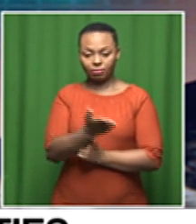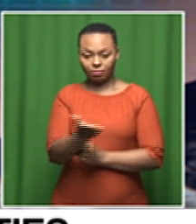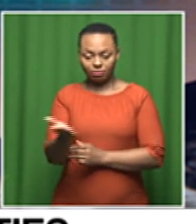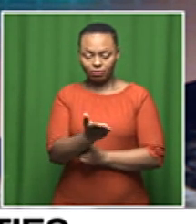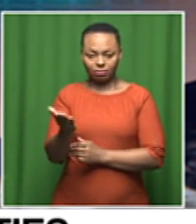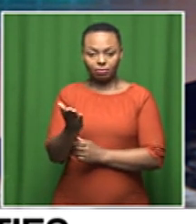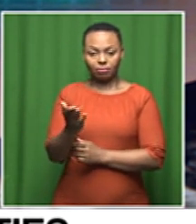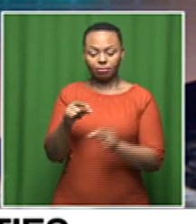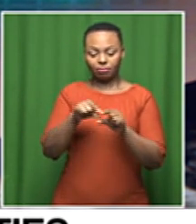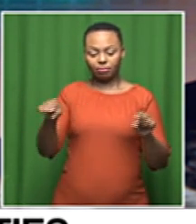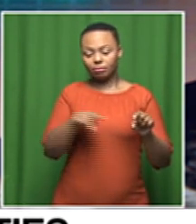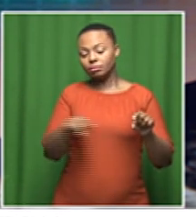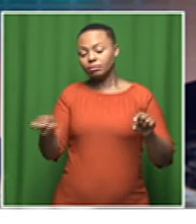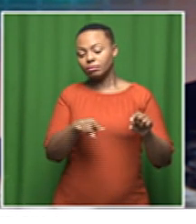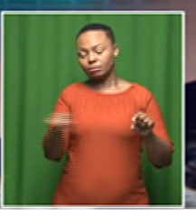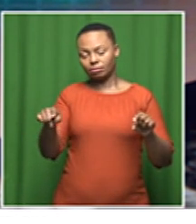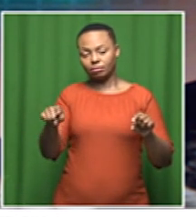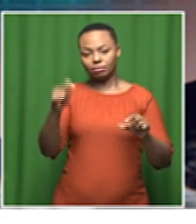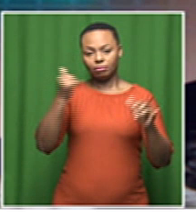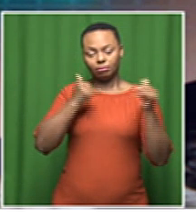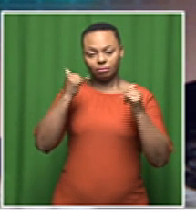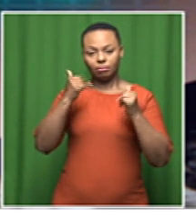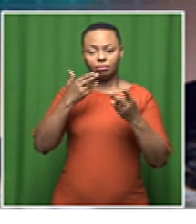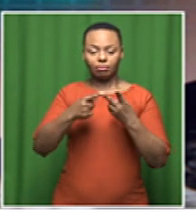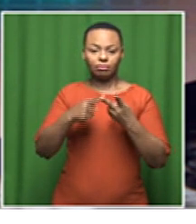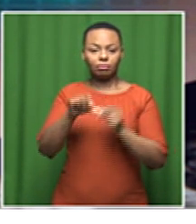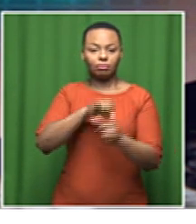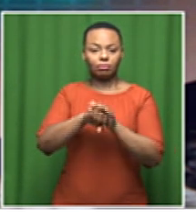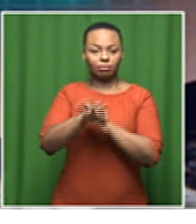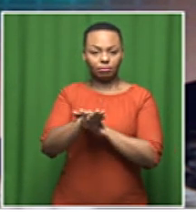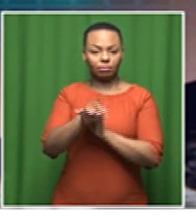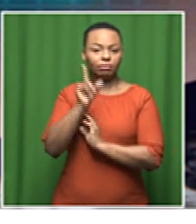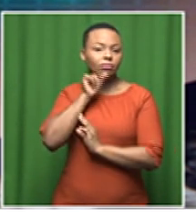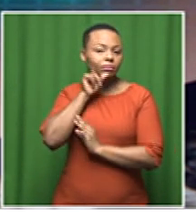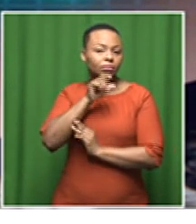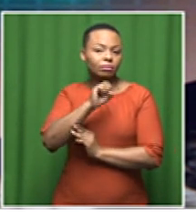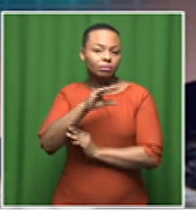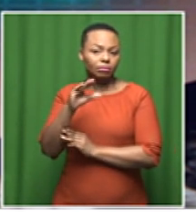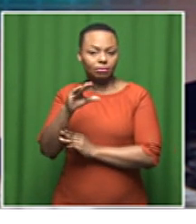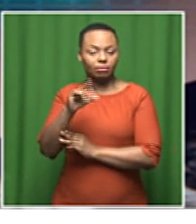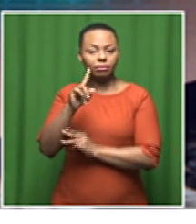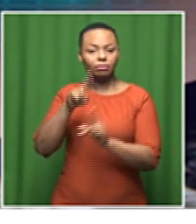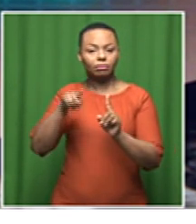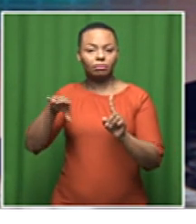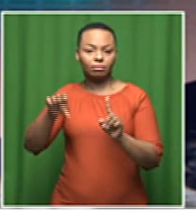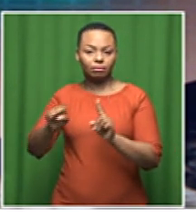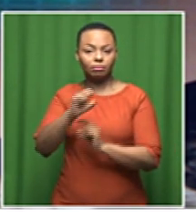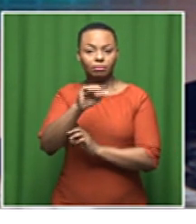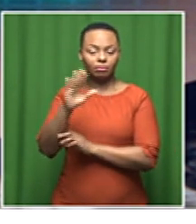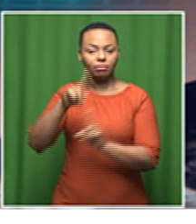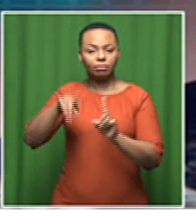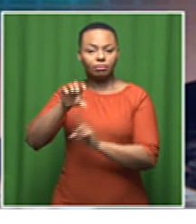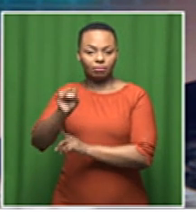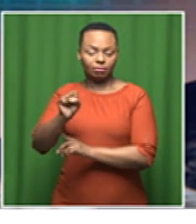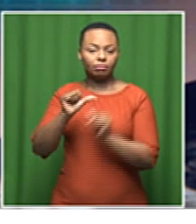011-714-0678. You can also share your thoughts with us on social media, on Twitter at SABC Vital Signs, and on Facebook, SABC Vital Signs.